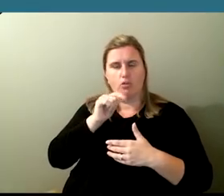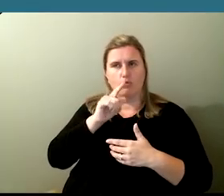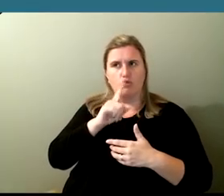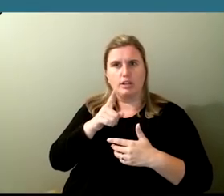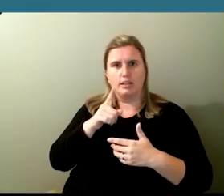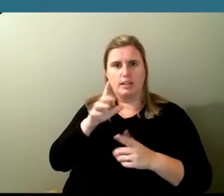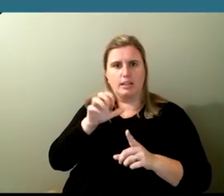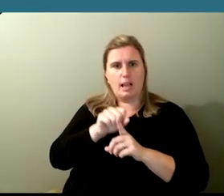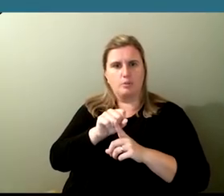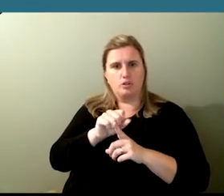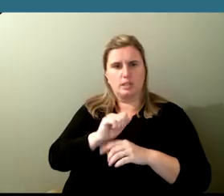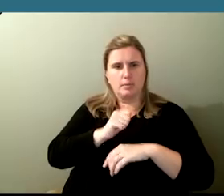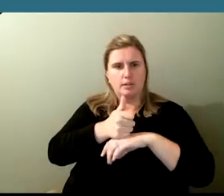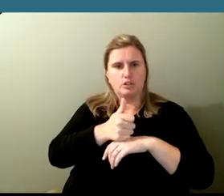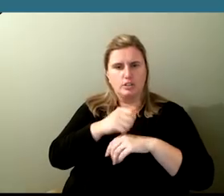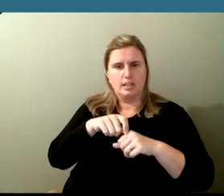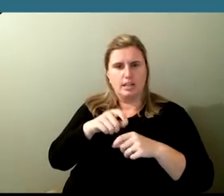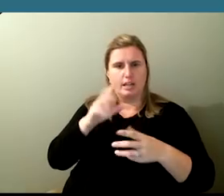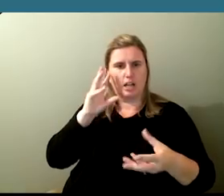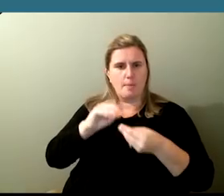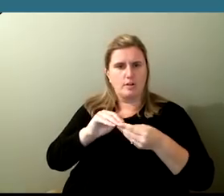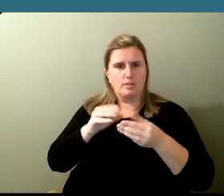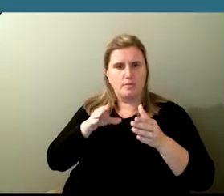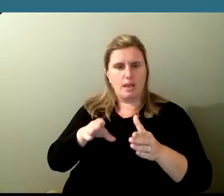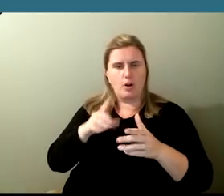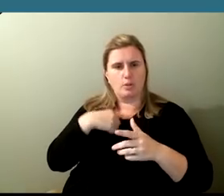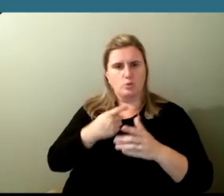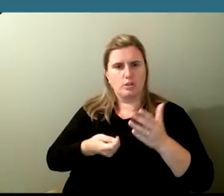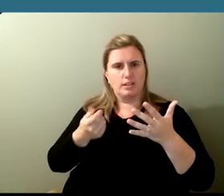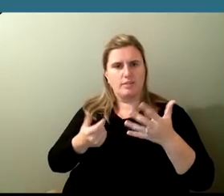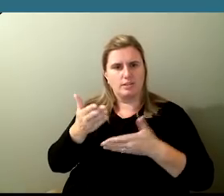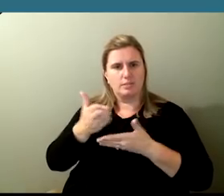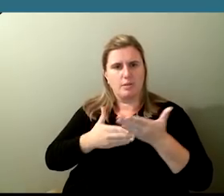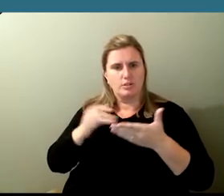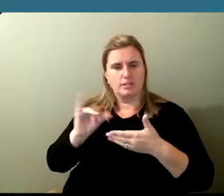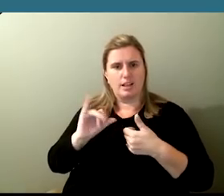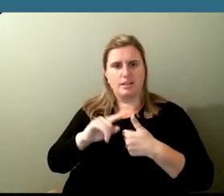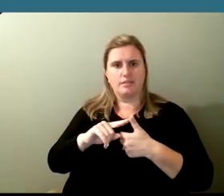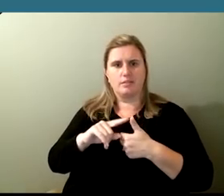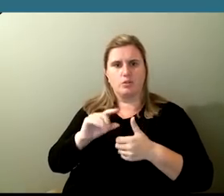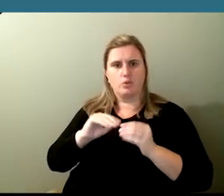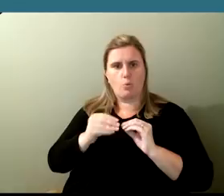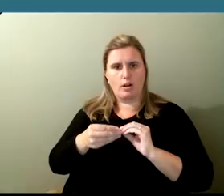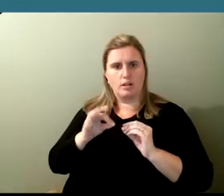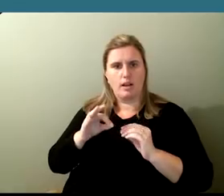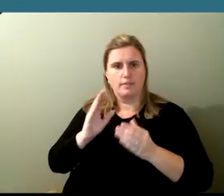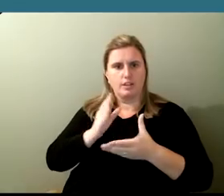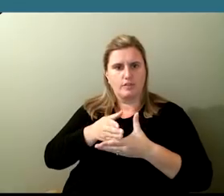capture implementation in a comprehensive manner, because we're leaving out aspects such as the quantity of the